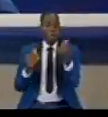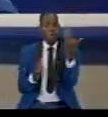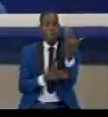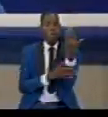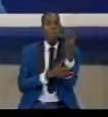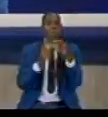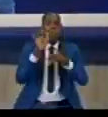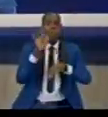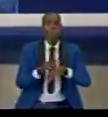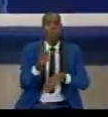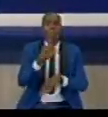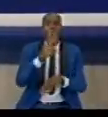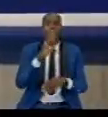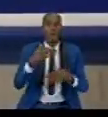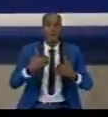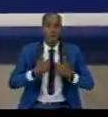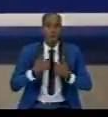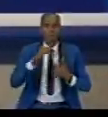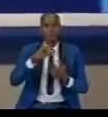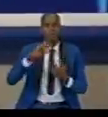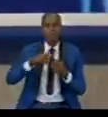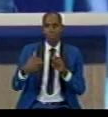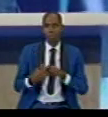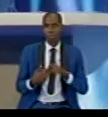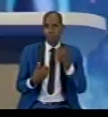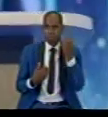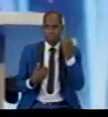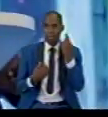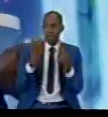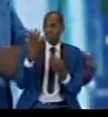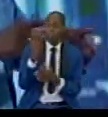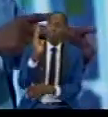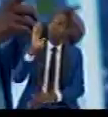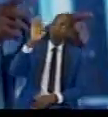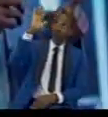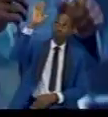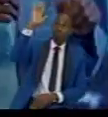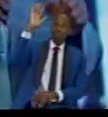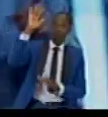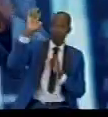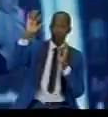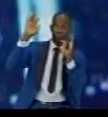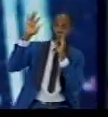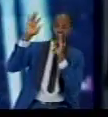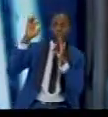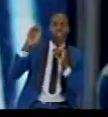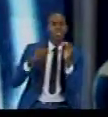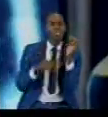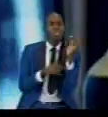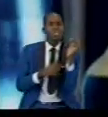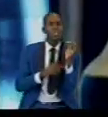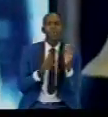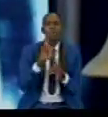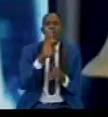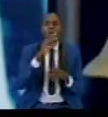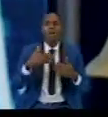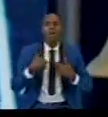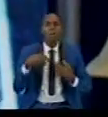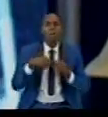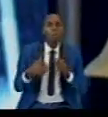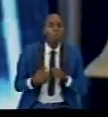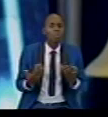have the challenge it's upon hands identify the problem